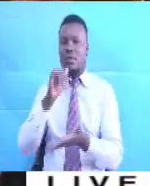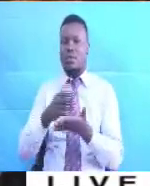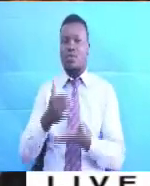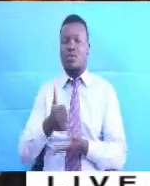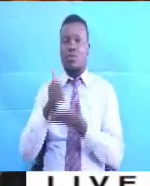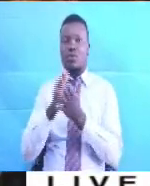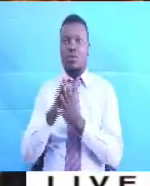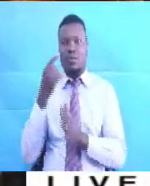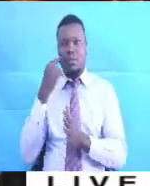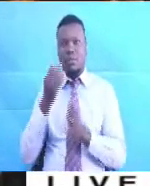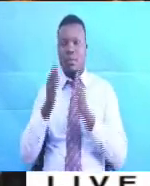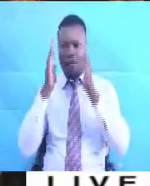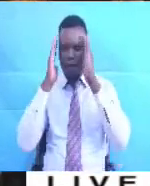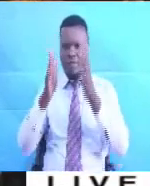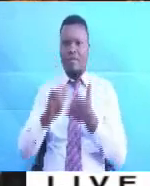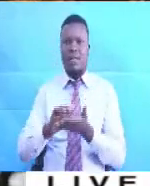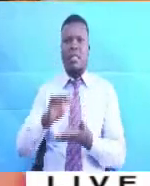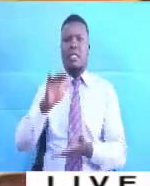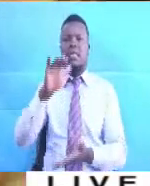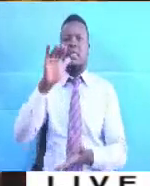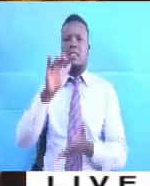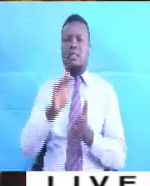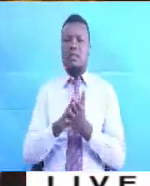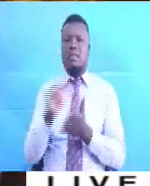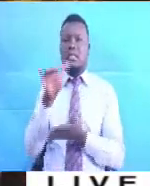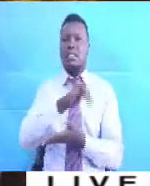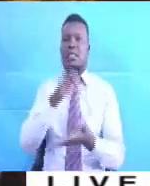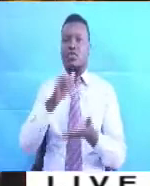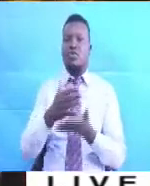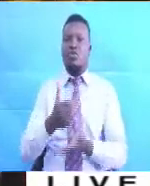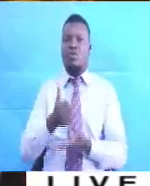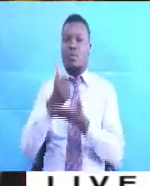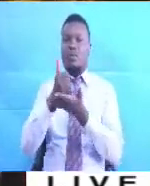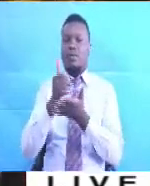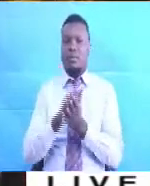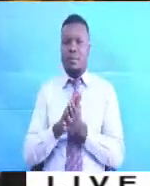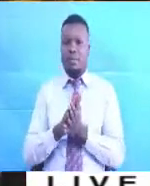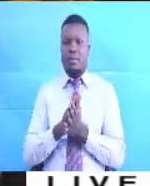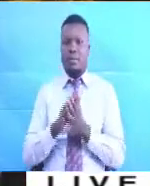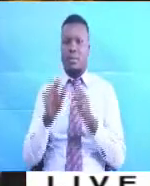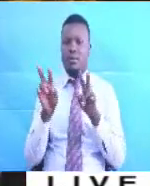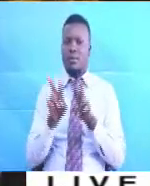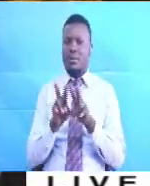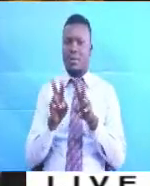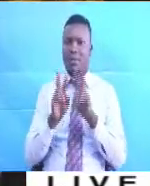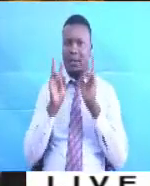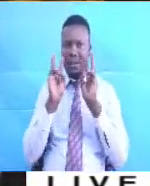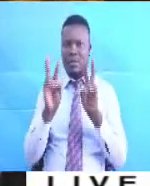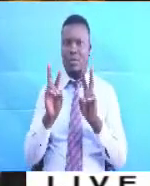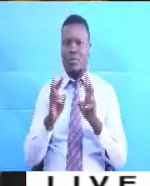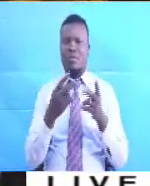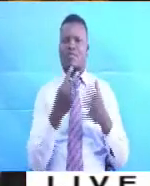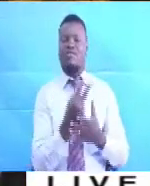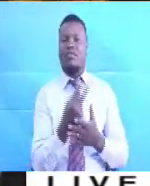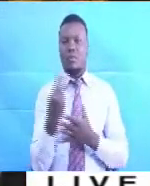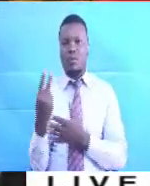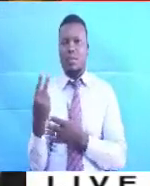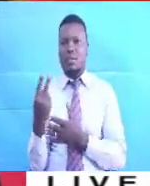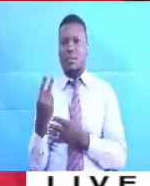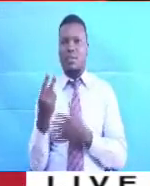have embarked on increasing the central bank rates as one of the key remedies